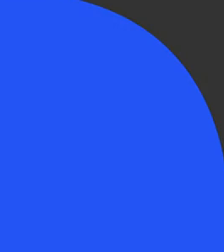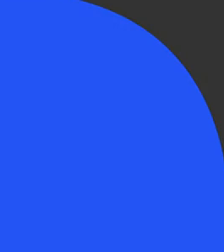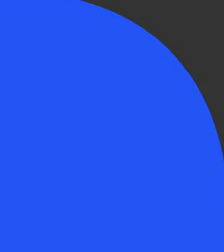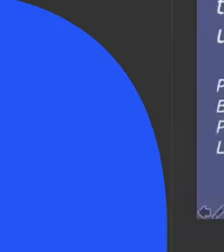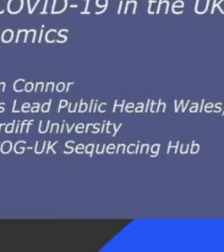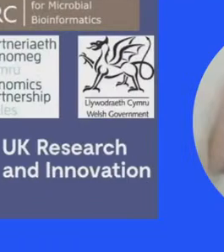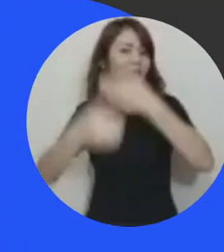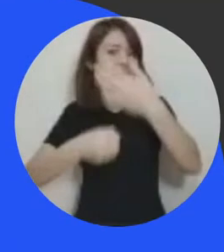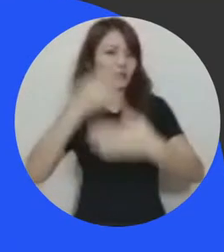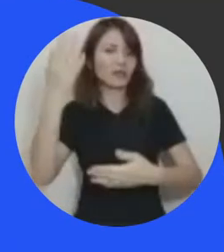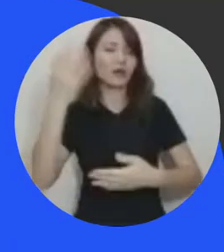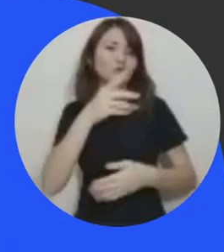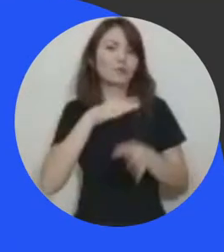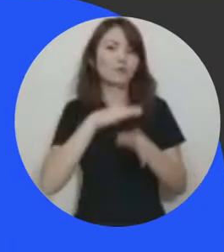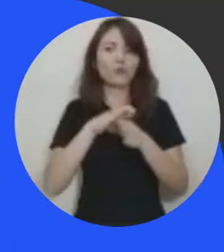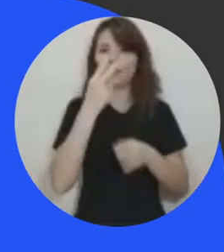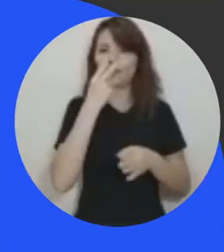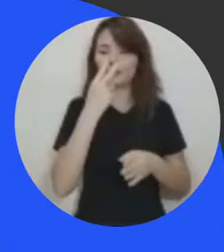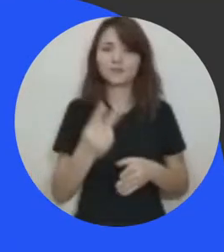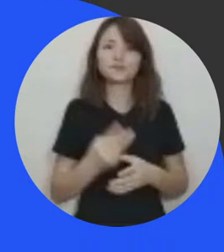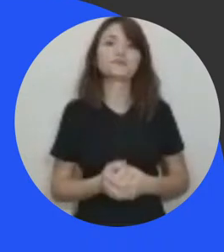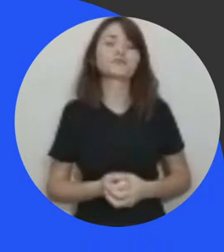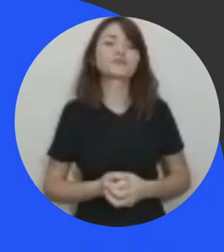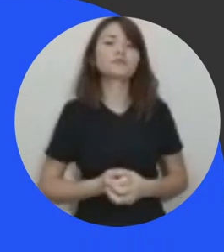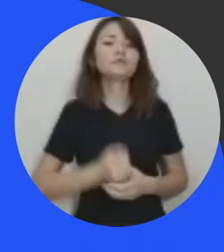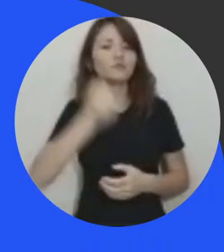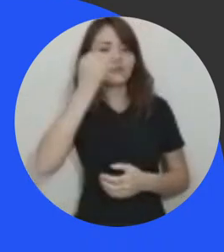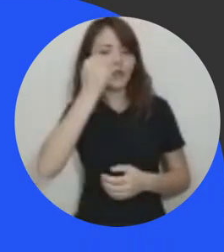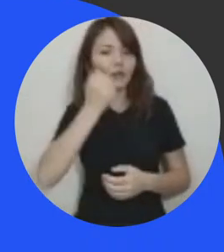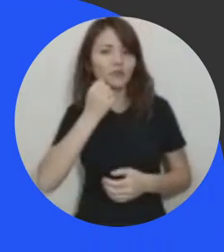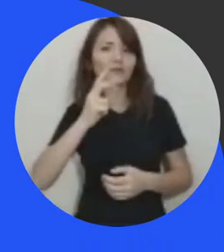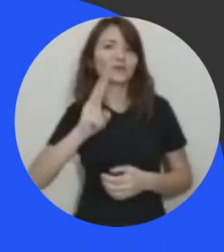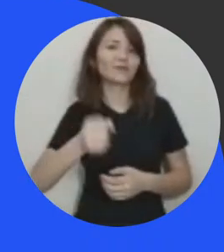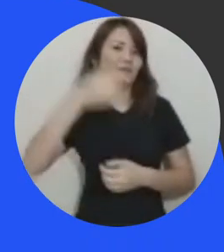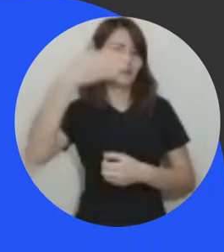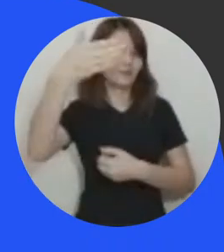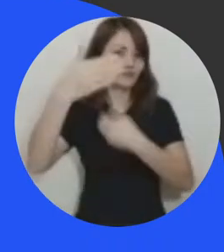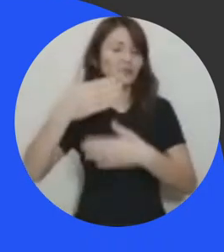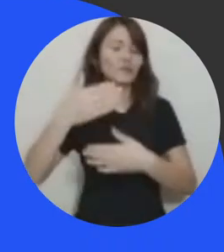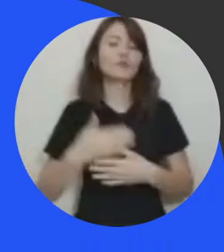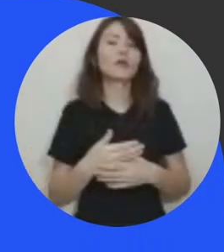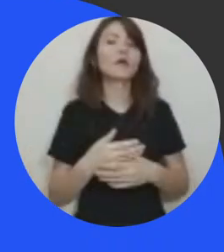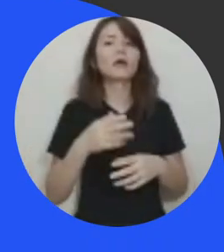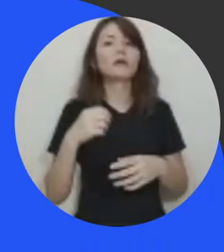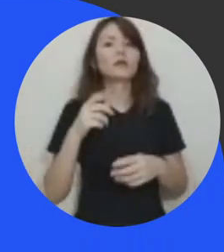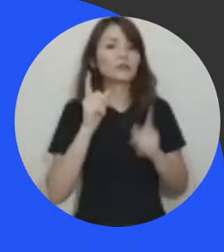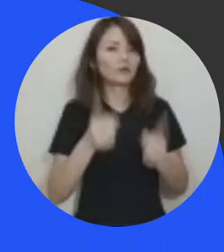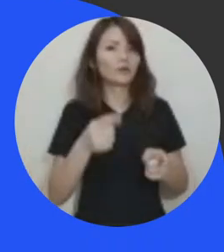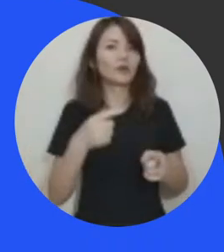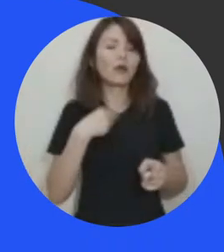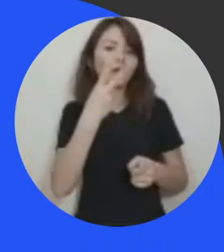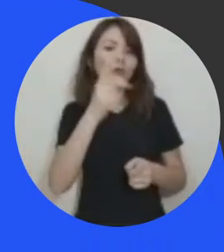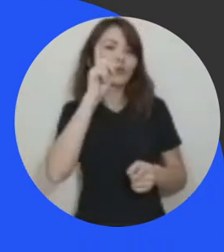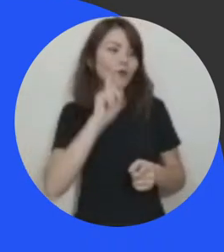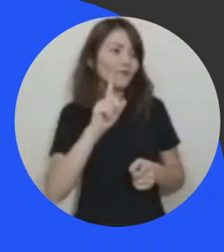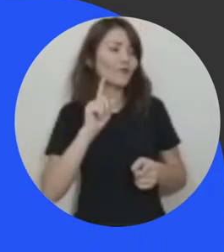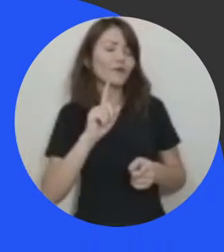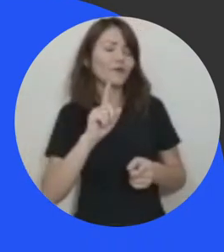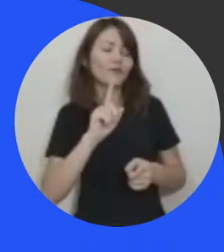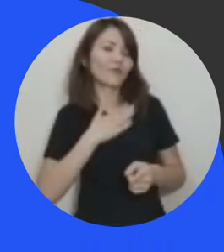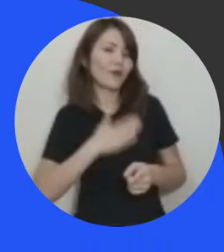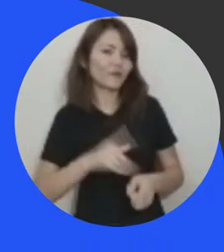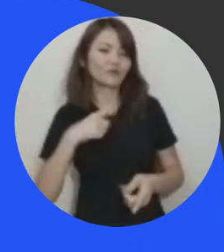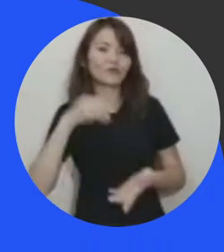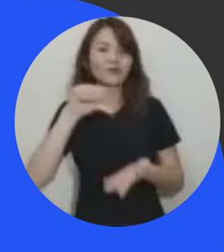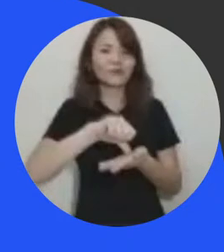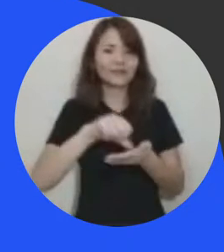Absolutely. Great. Thank you very much. And so it's a real pleasure to be here, and thank you for the introduction. I'm going to share with you